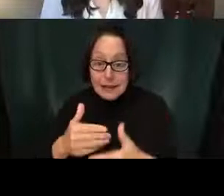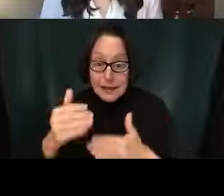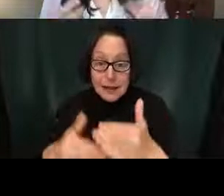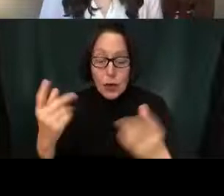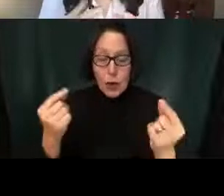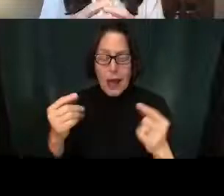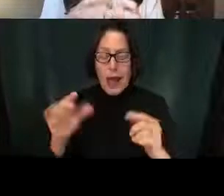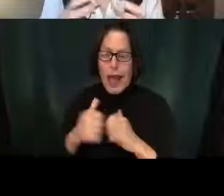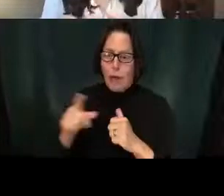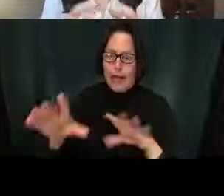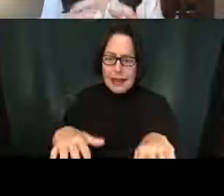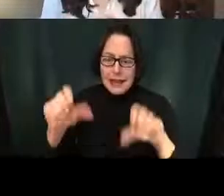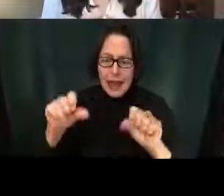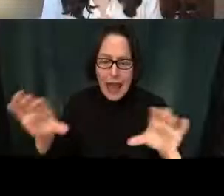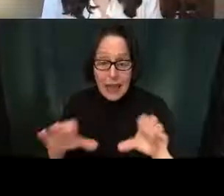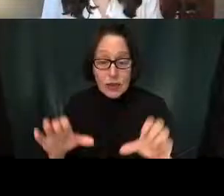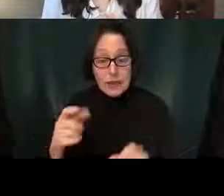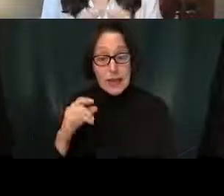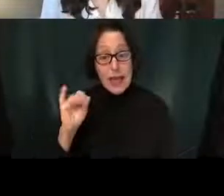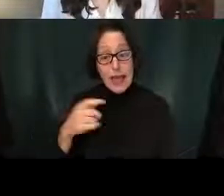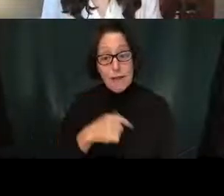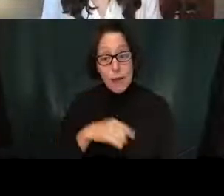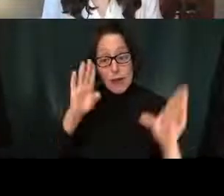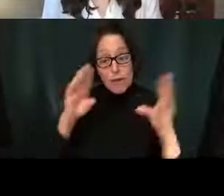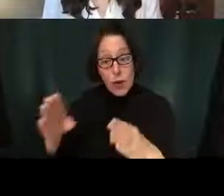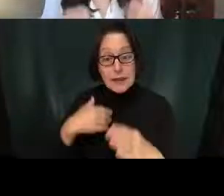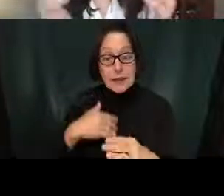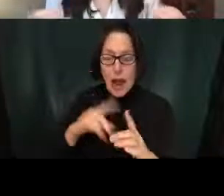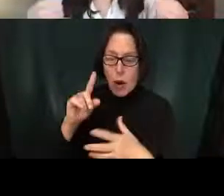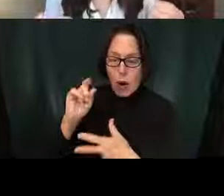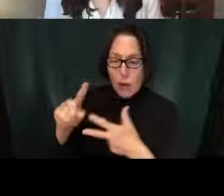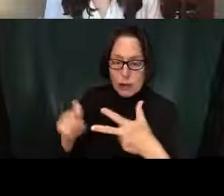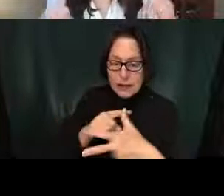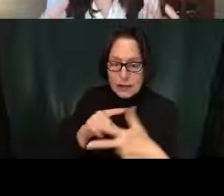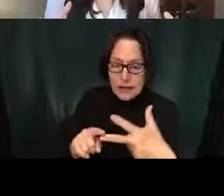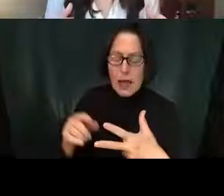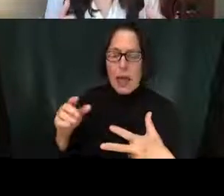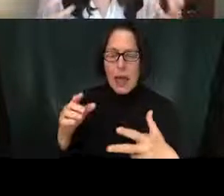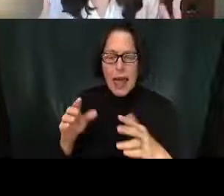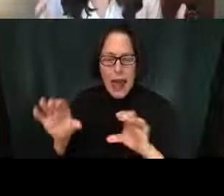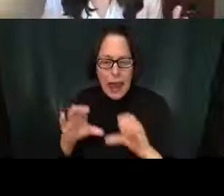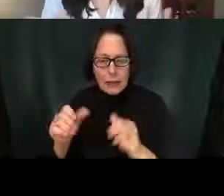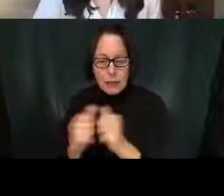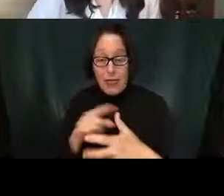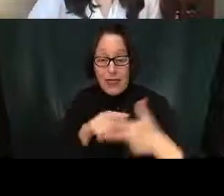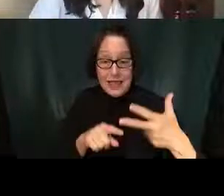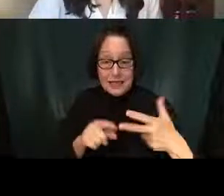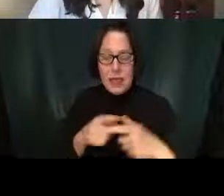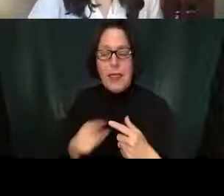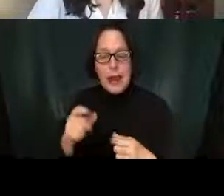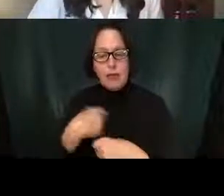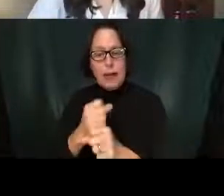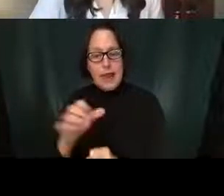action. And so if we can focus our questions and our actions on these three, we're really going to be able to create a learning organization.